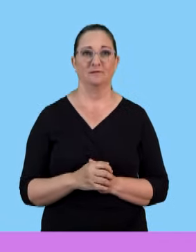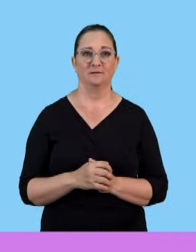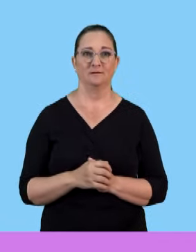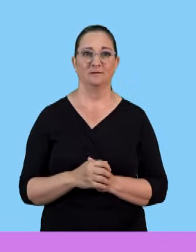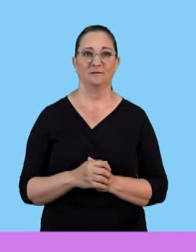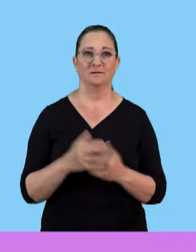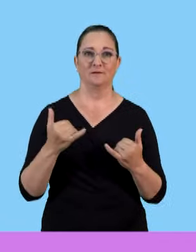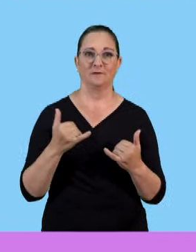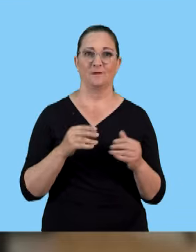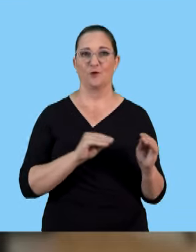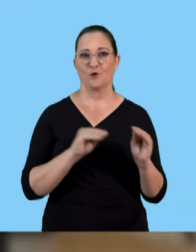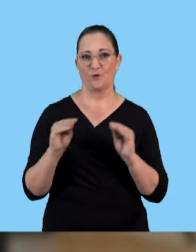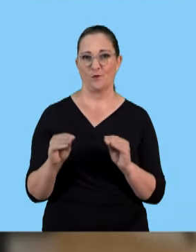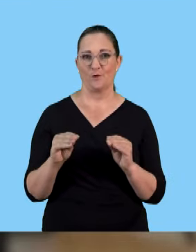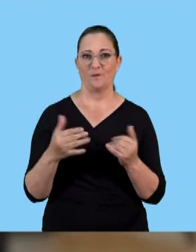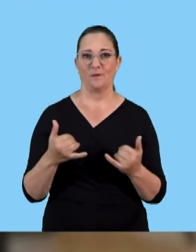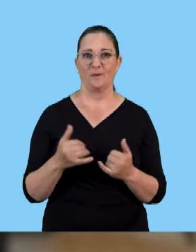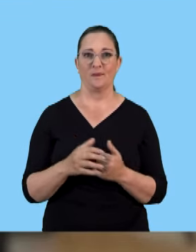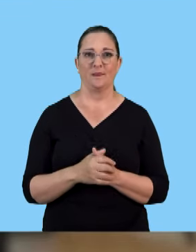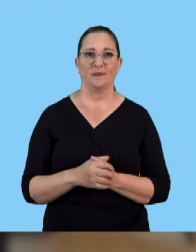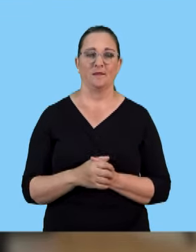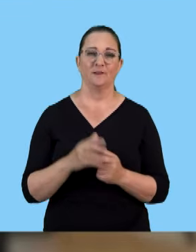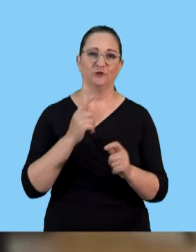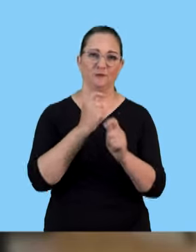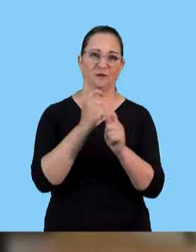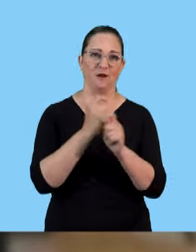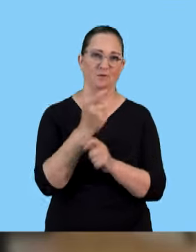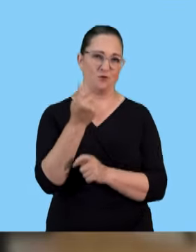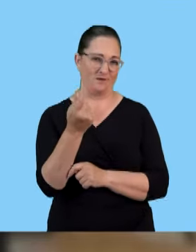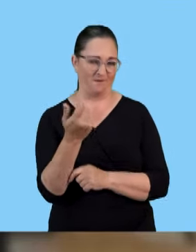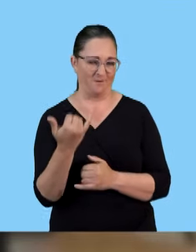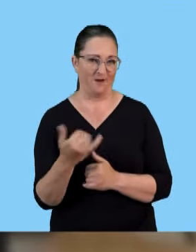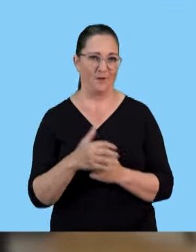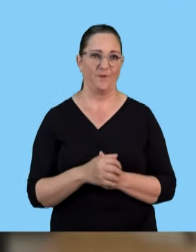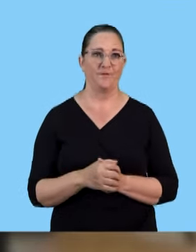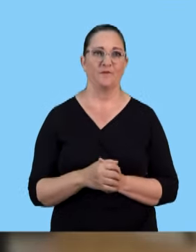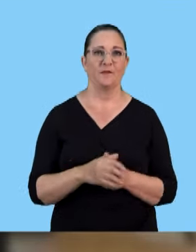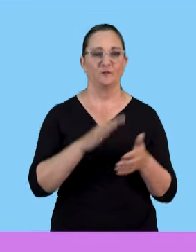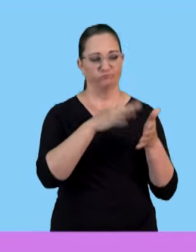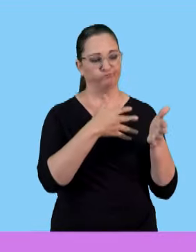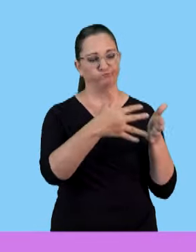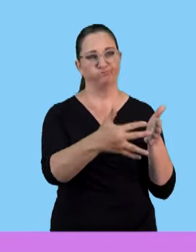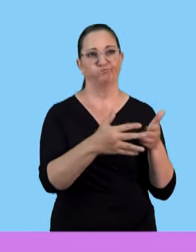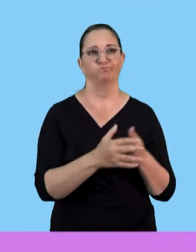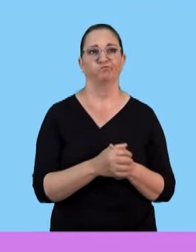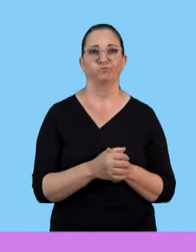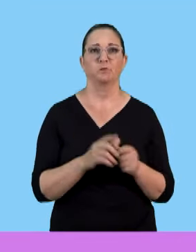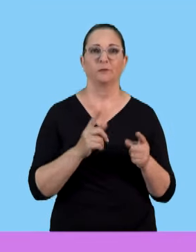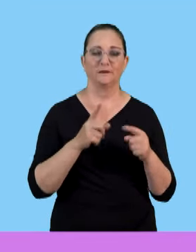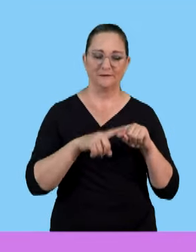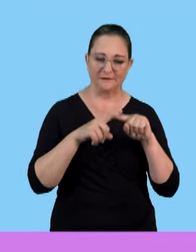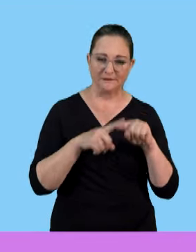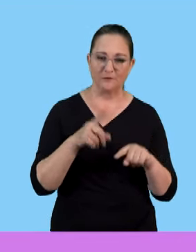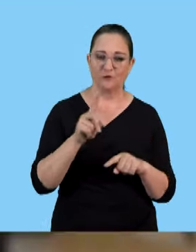9,267. Right, so now we are moving along to our transport tariff. So a transport tariff will also